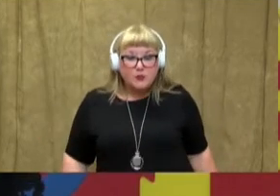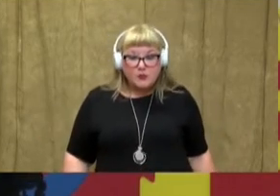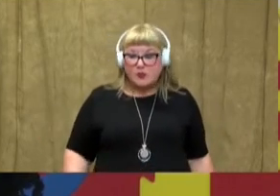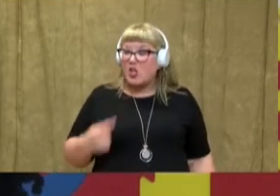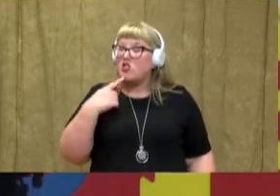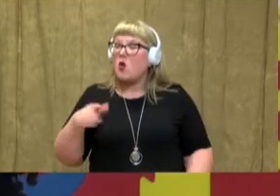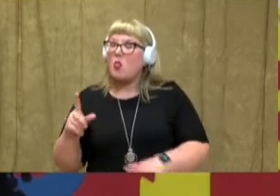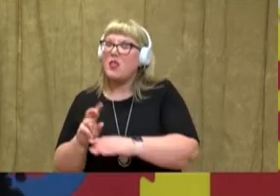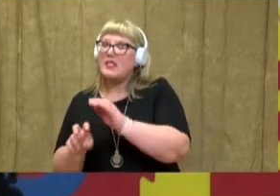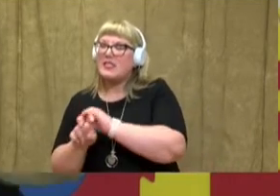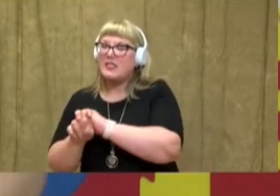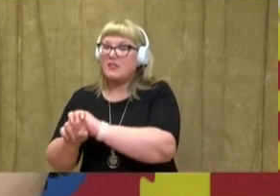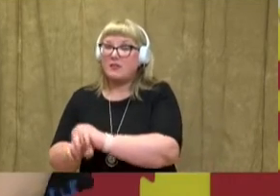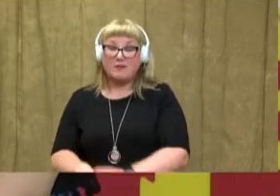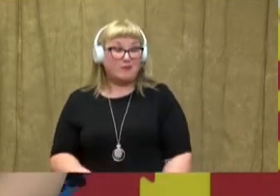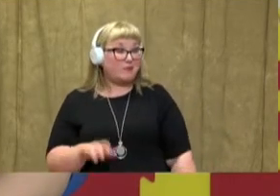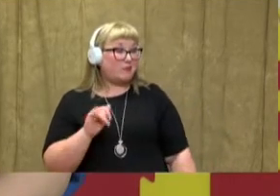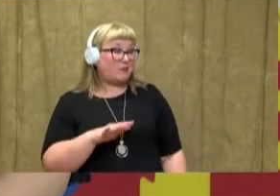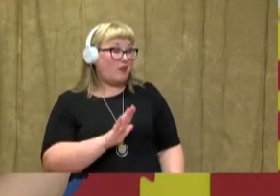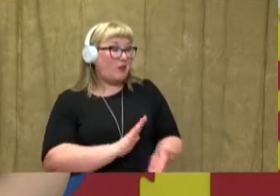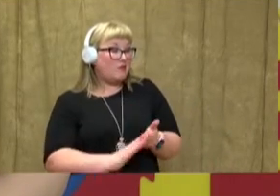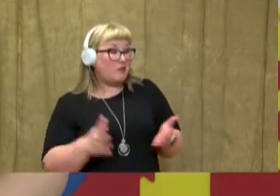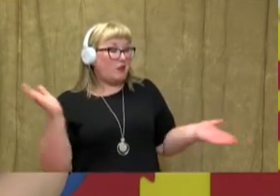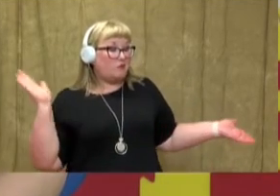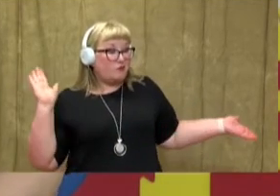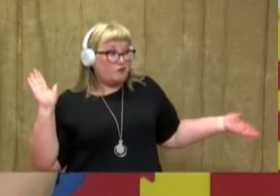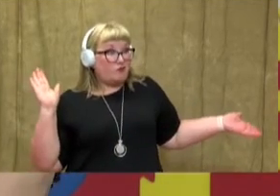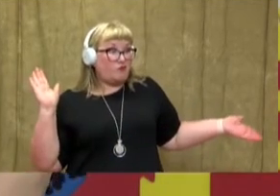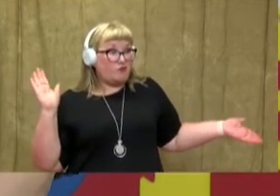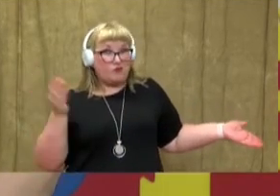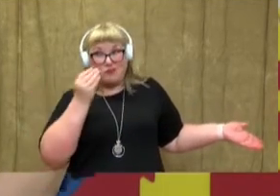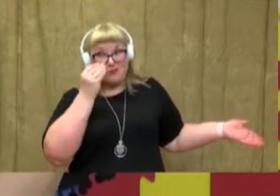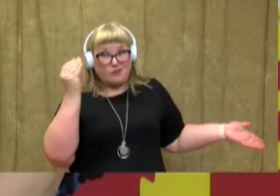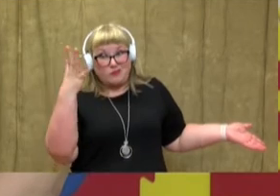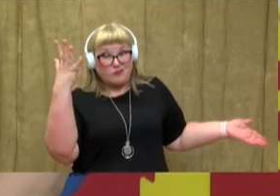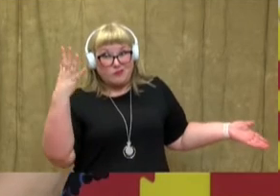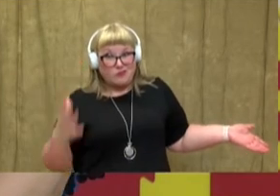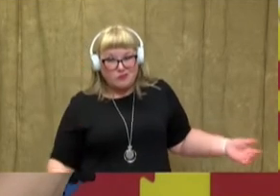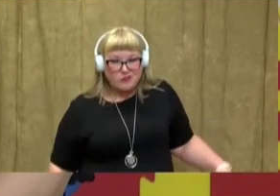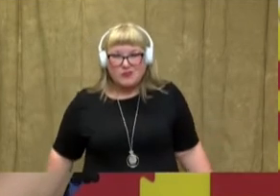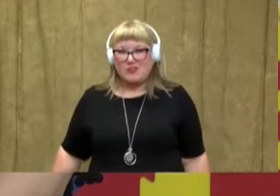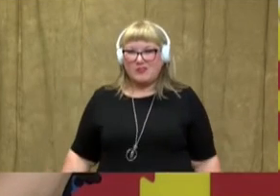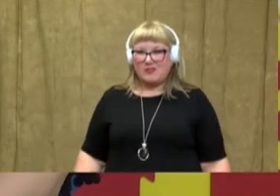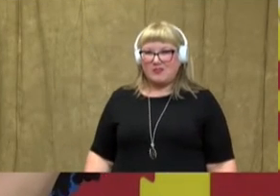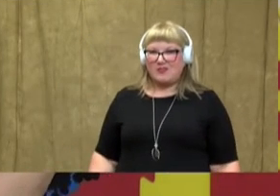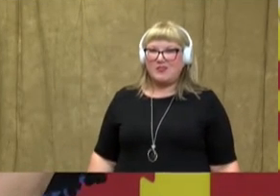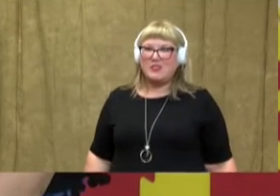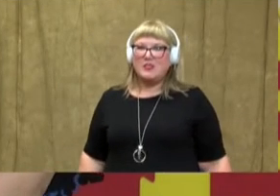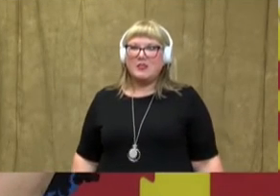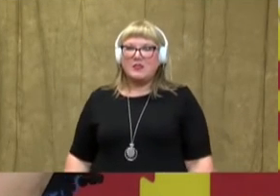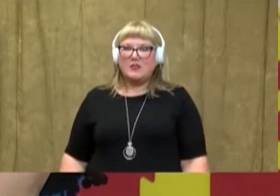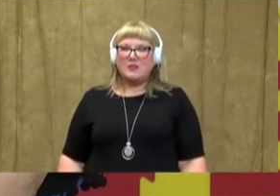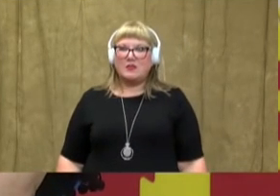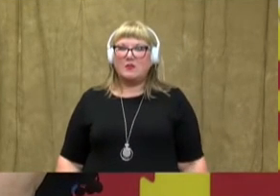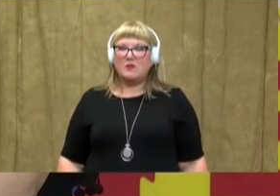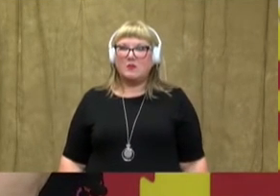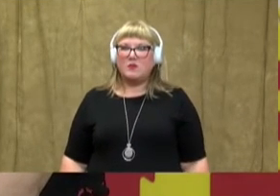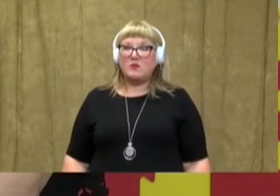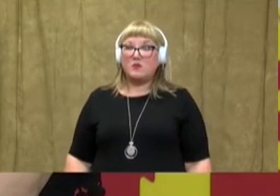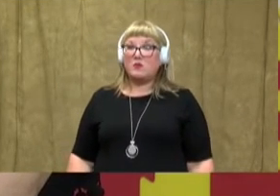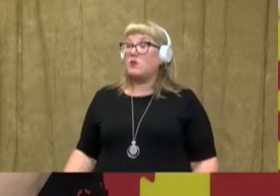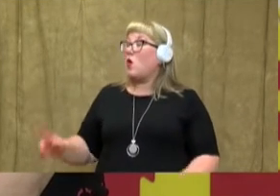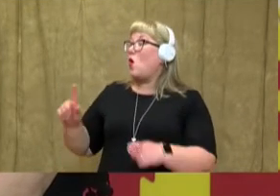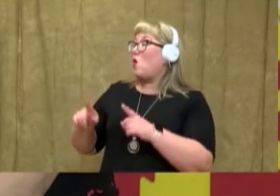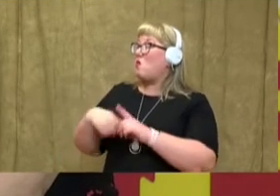snail. Well, that's nice, said the snail, who really didn't care one way or the other. When